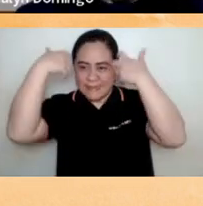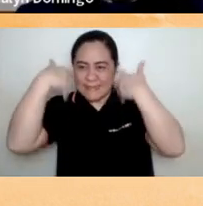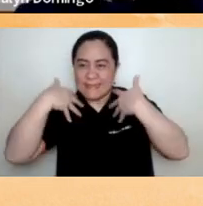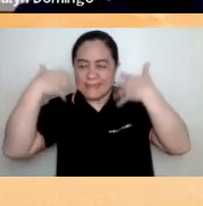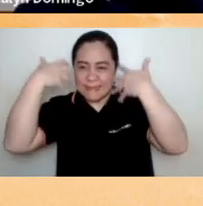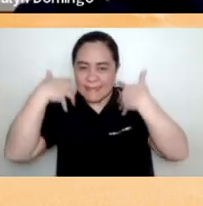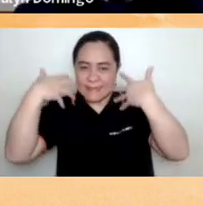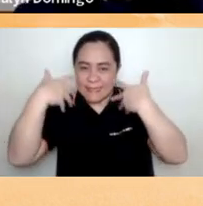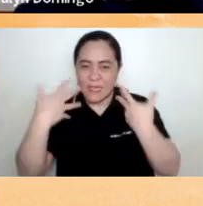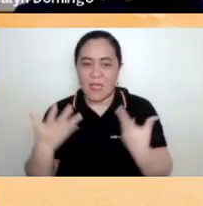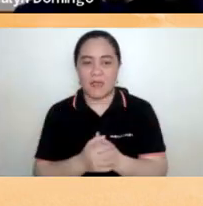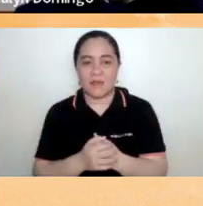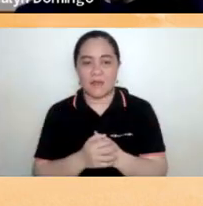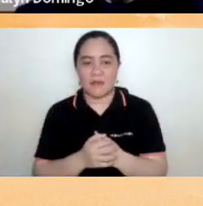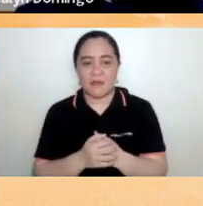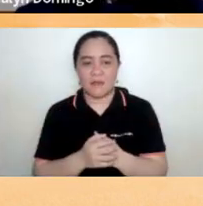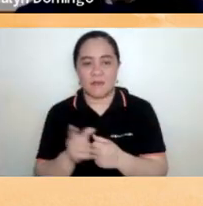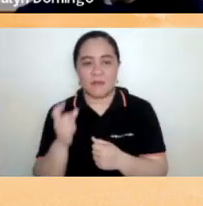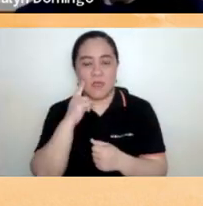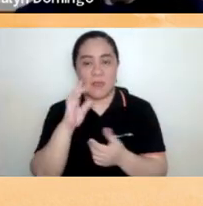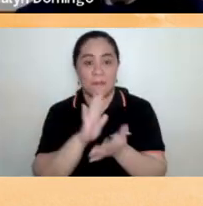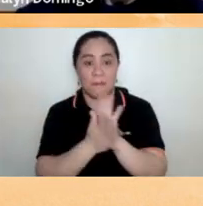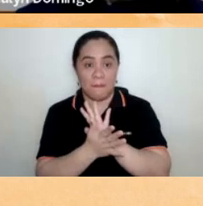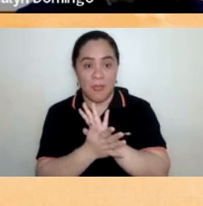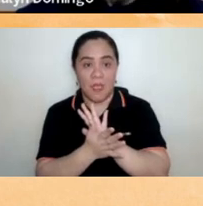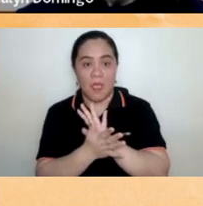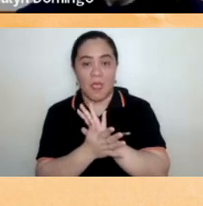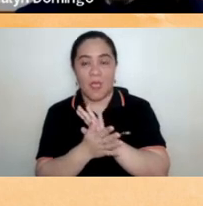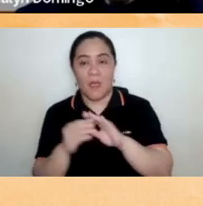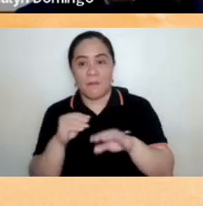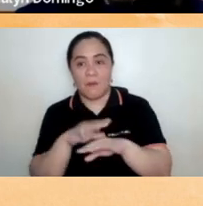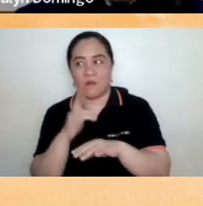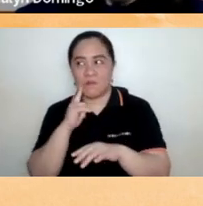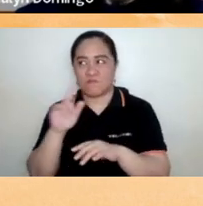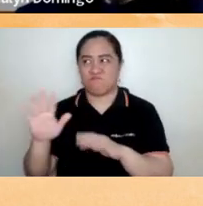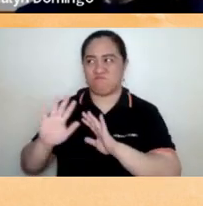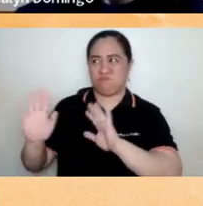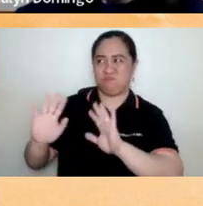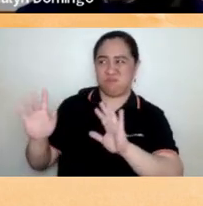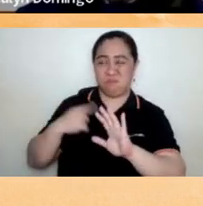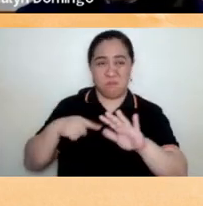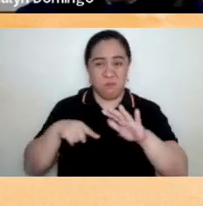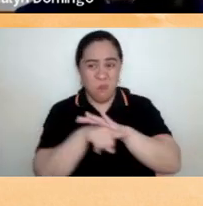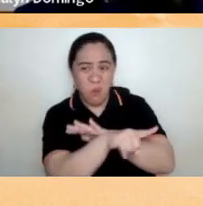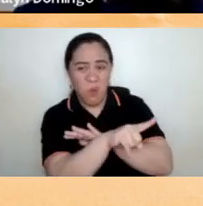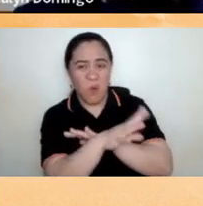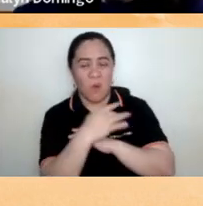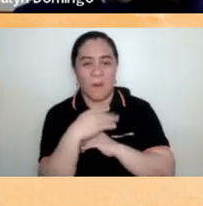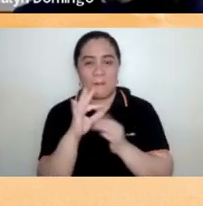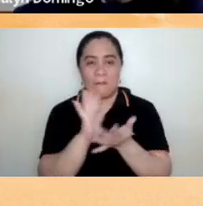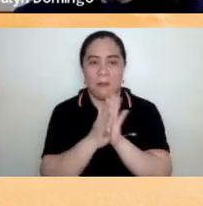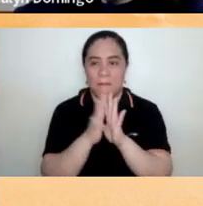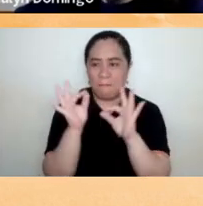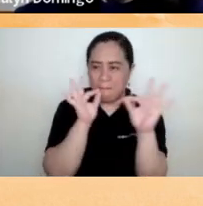sleeping. It influences the behavior such as avoidance, escape, addiction,